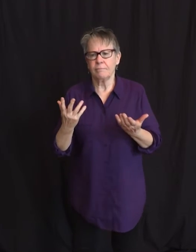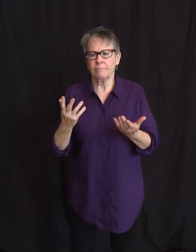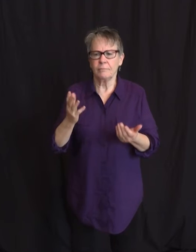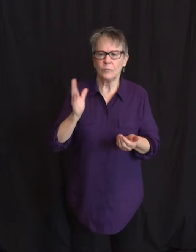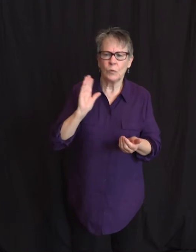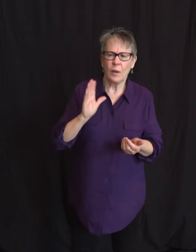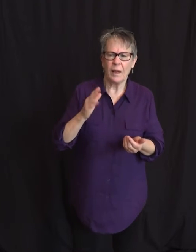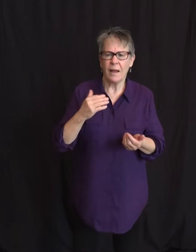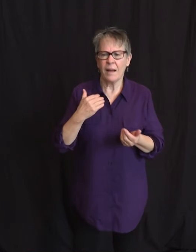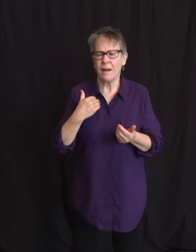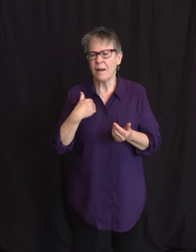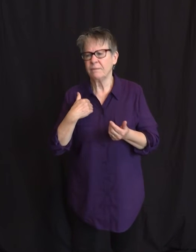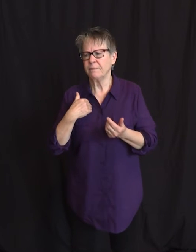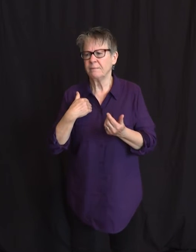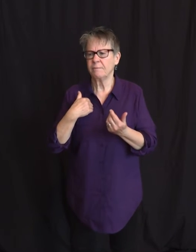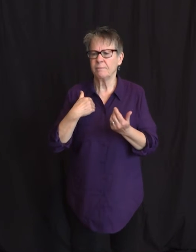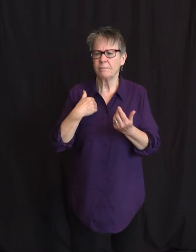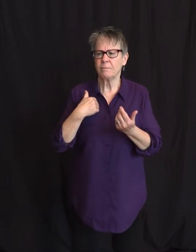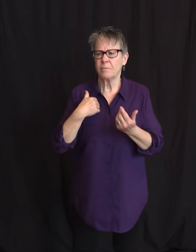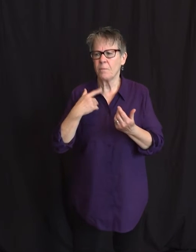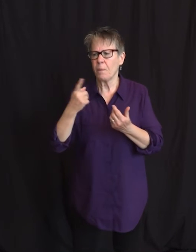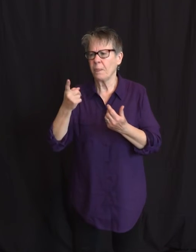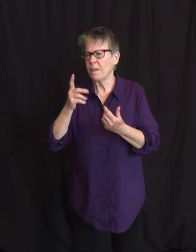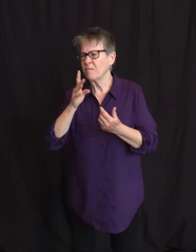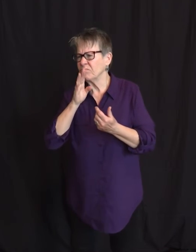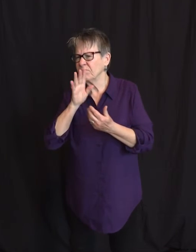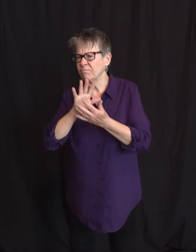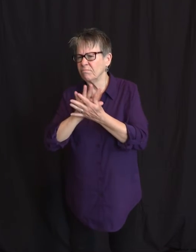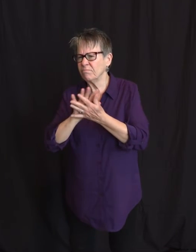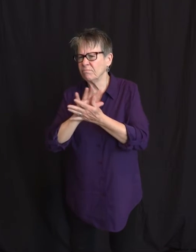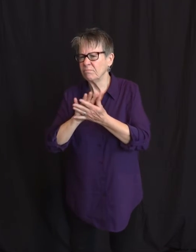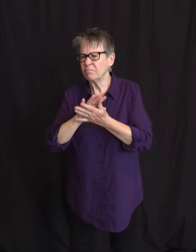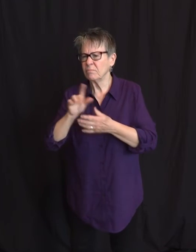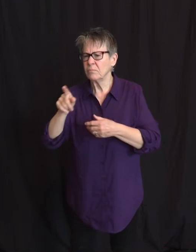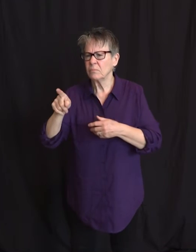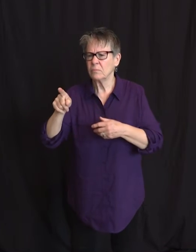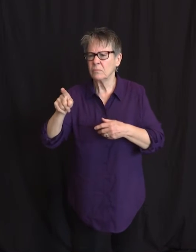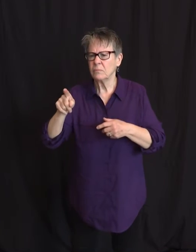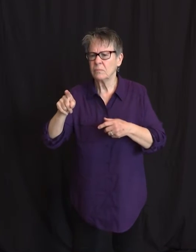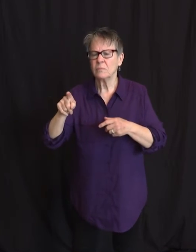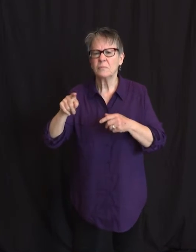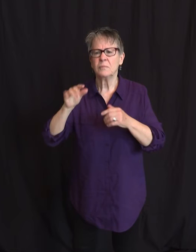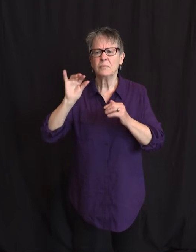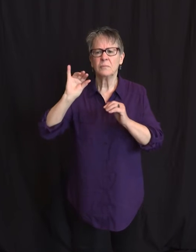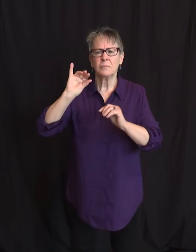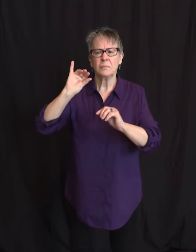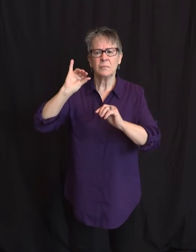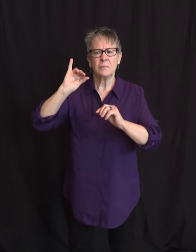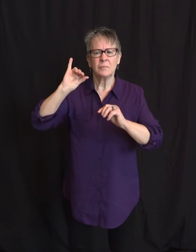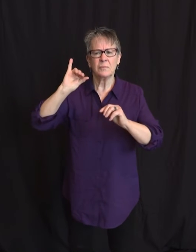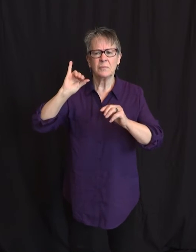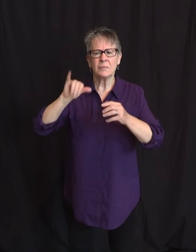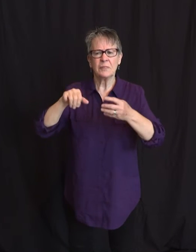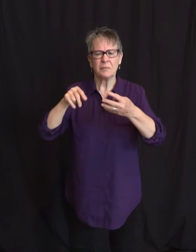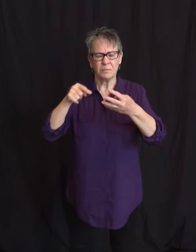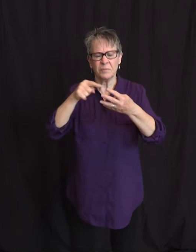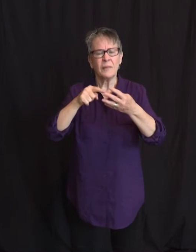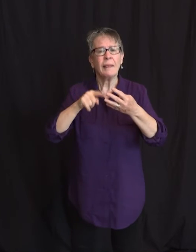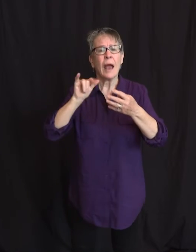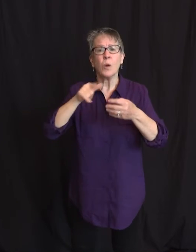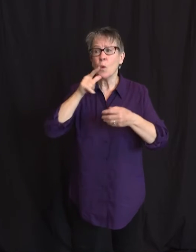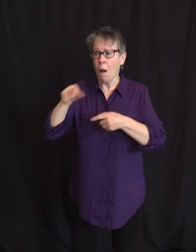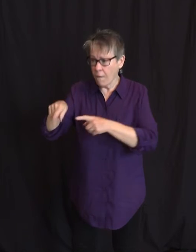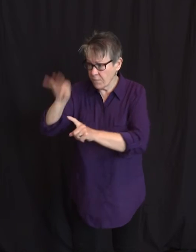to be being urged to self-isolate at one's residence, as is what being done now?